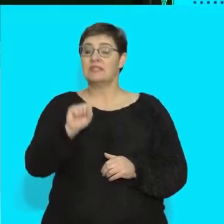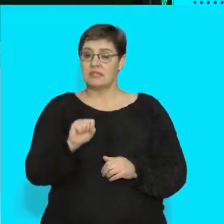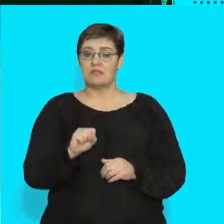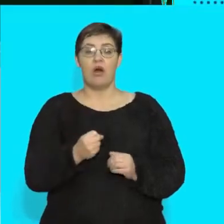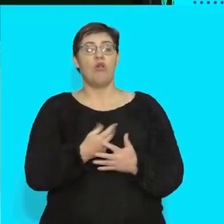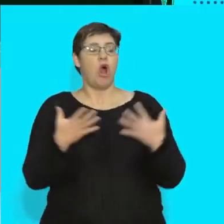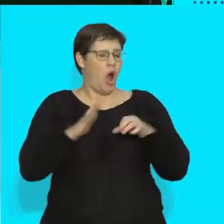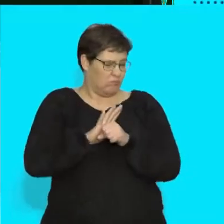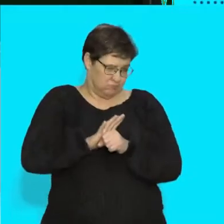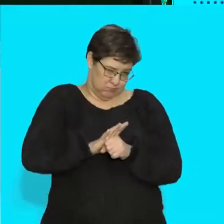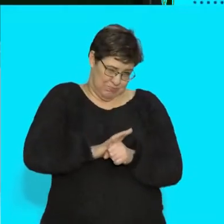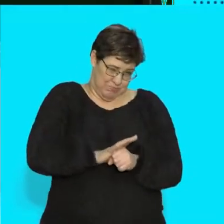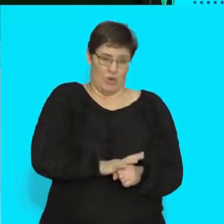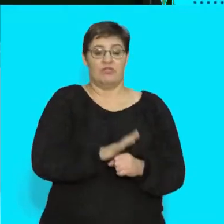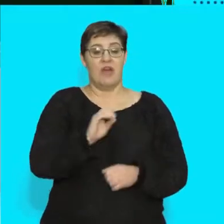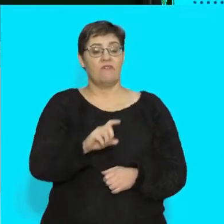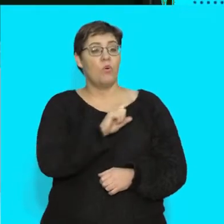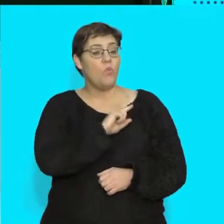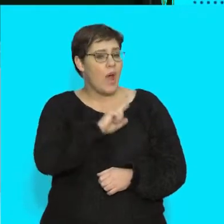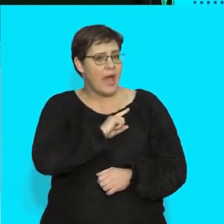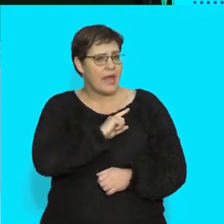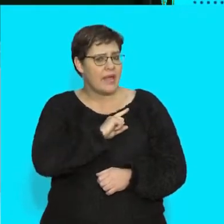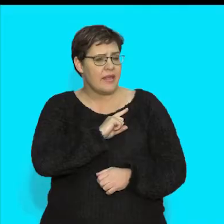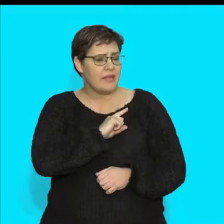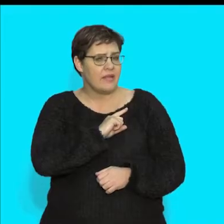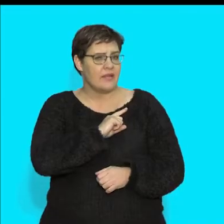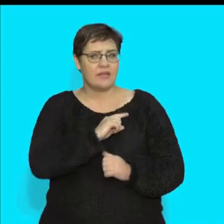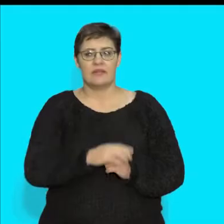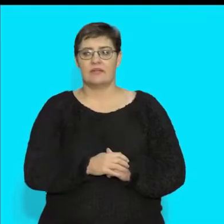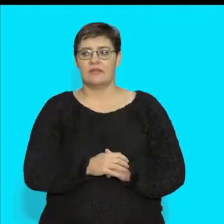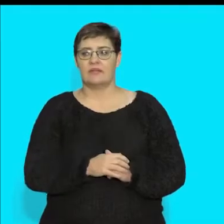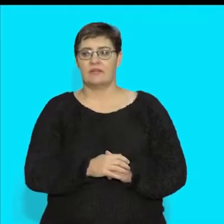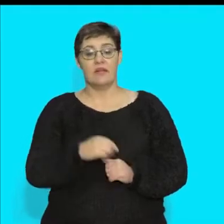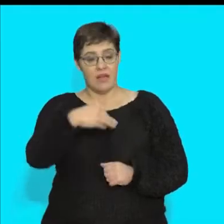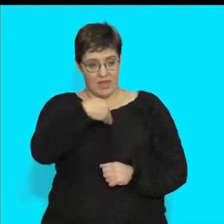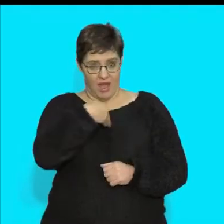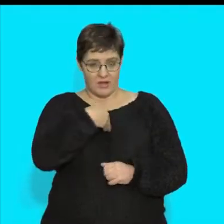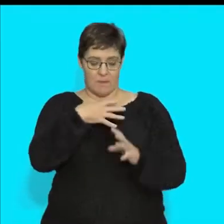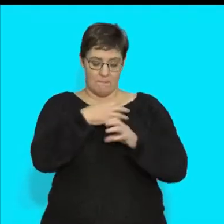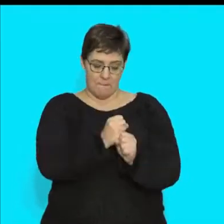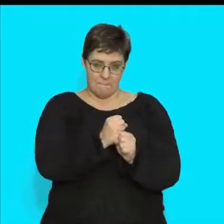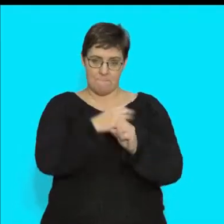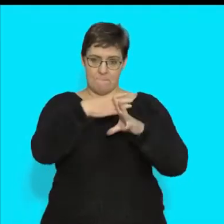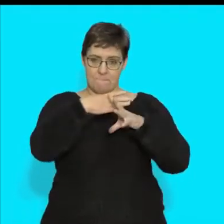a lot of pressure. Why? What's behind them? A pump.